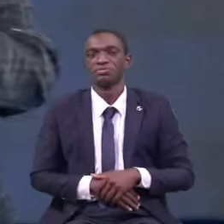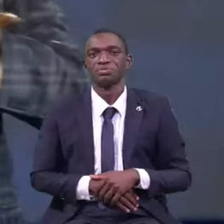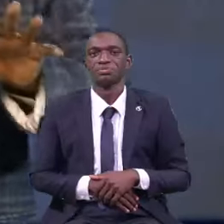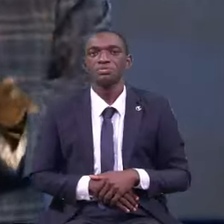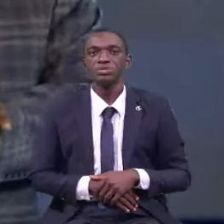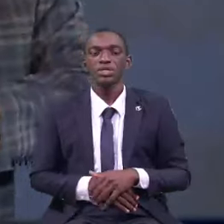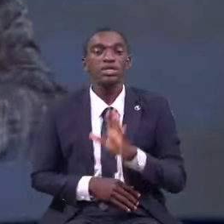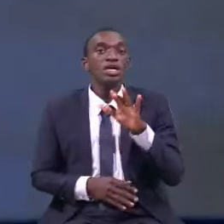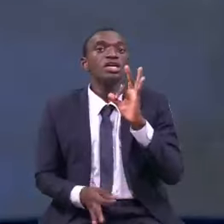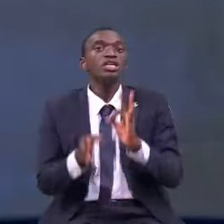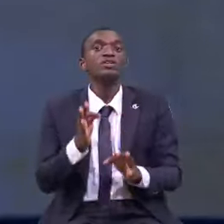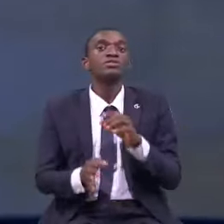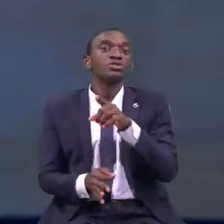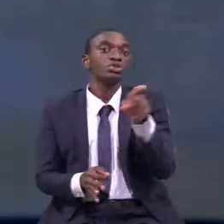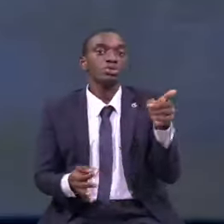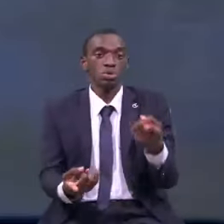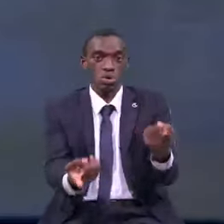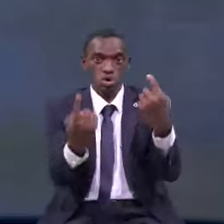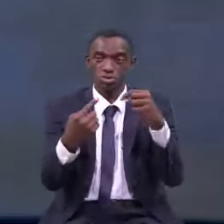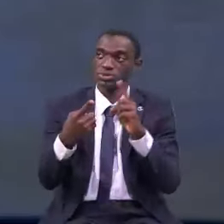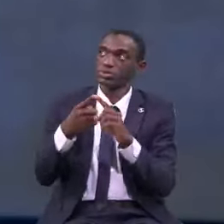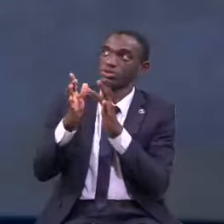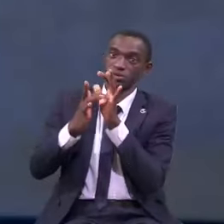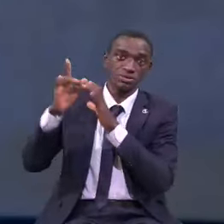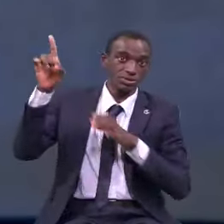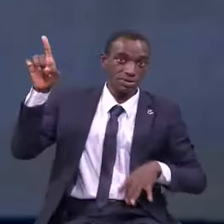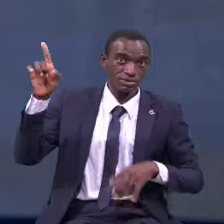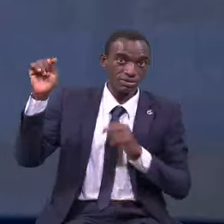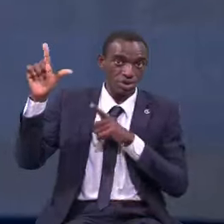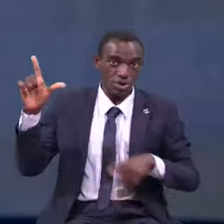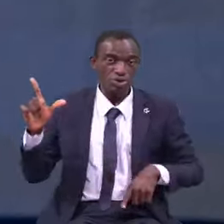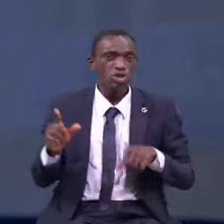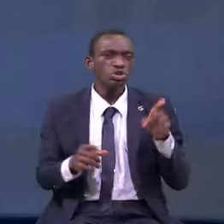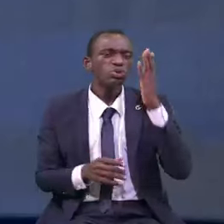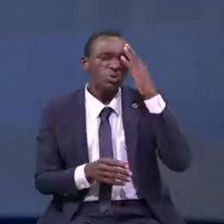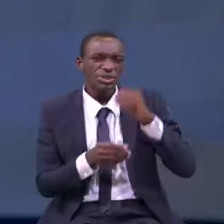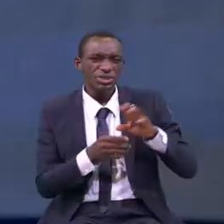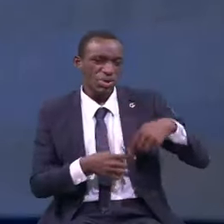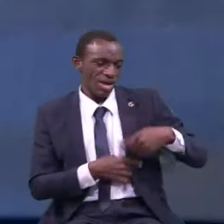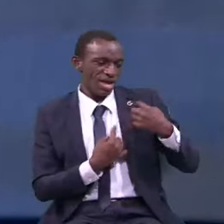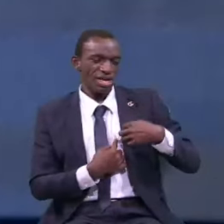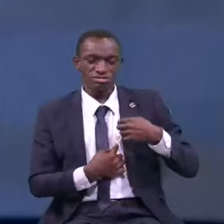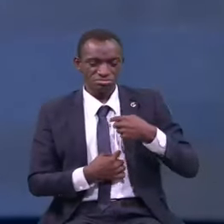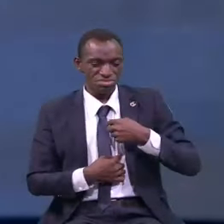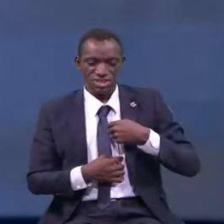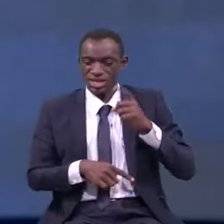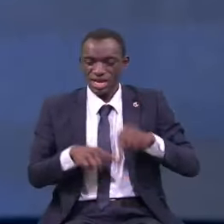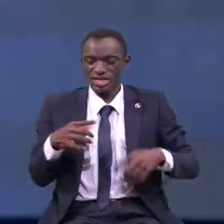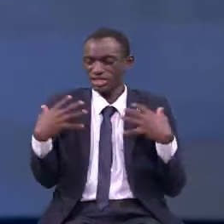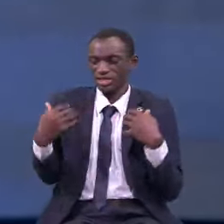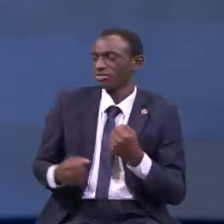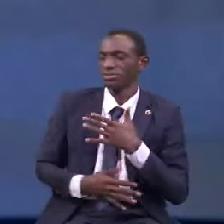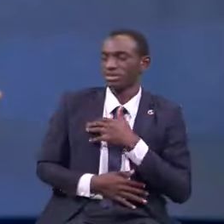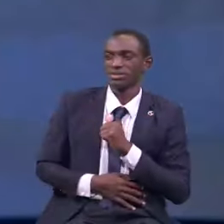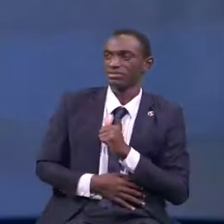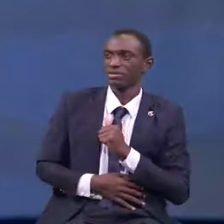If you come to the Lord, and you know in your heart, you cannot heal yourself,